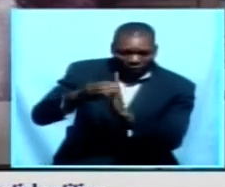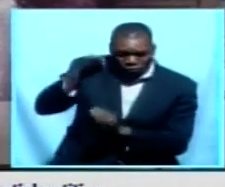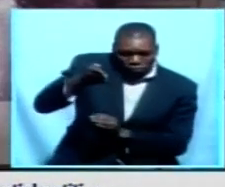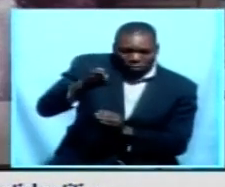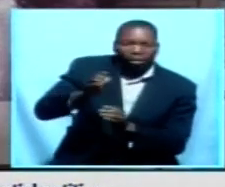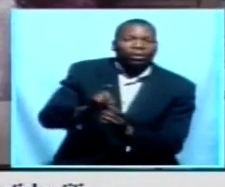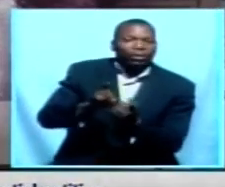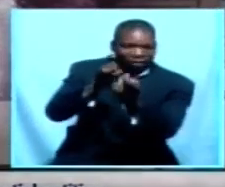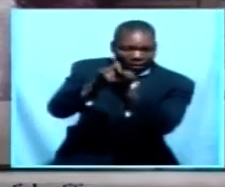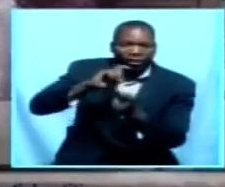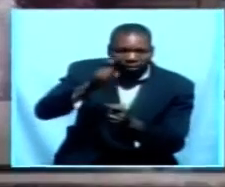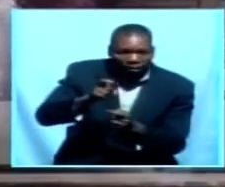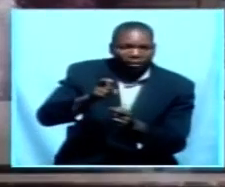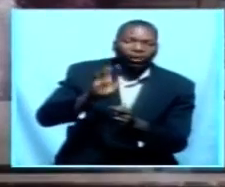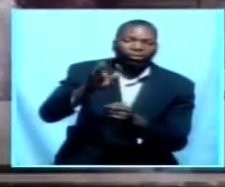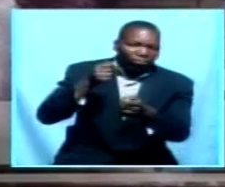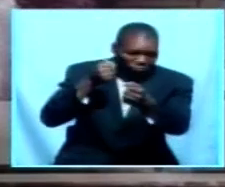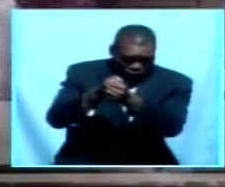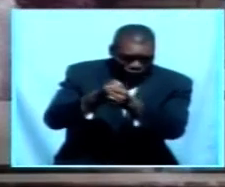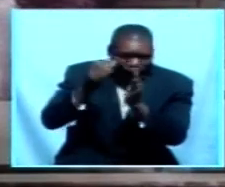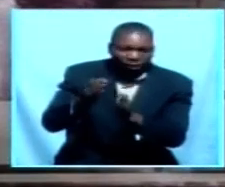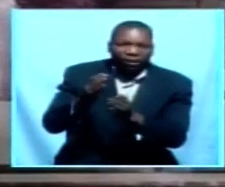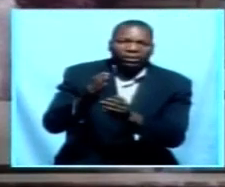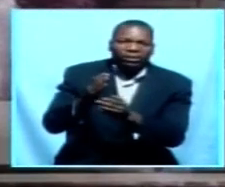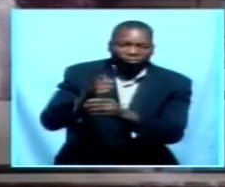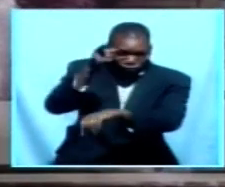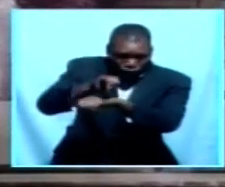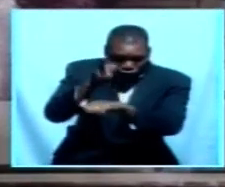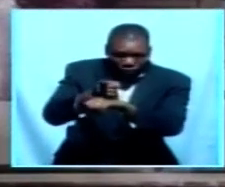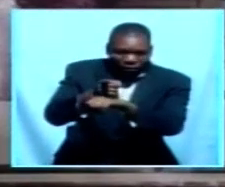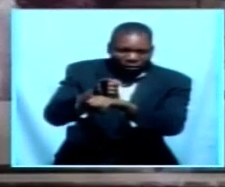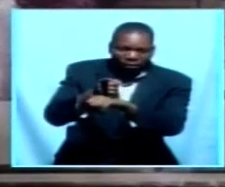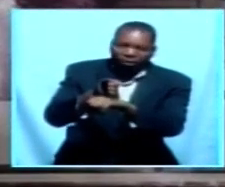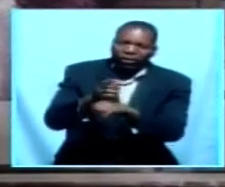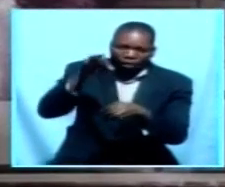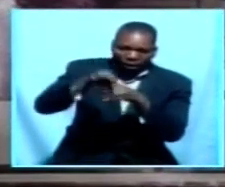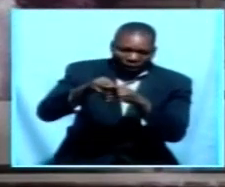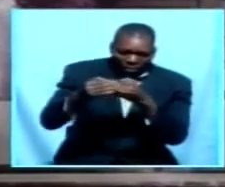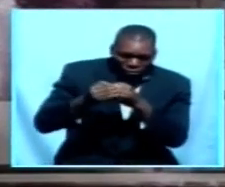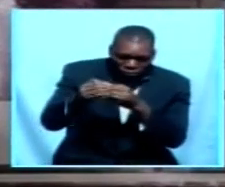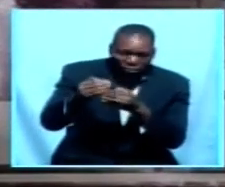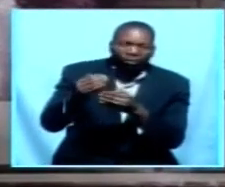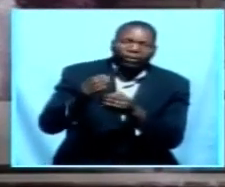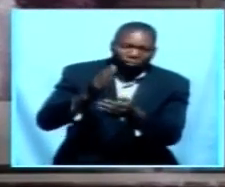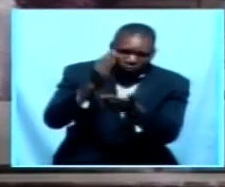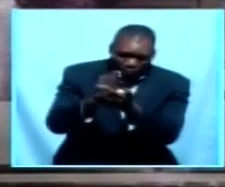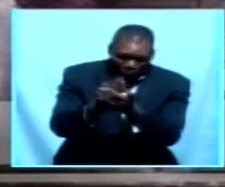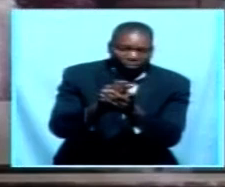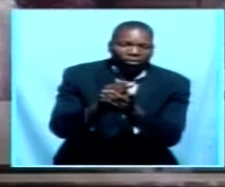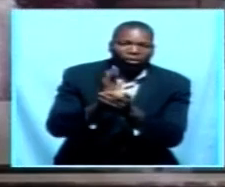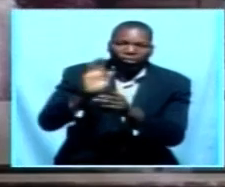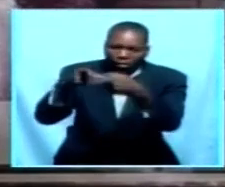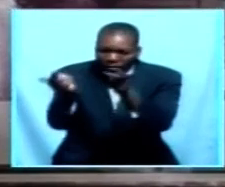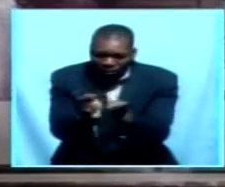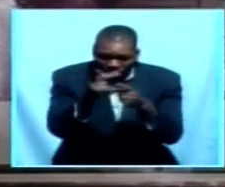their cadres to stop the post-election violence mostly happening in the strongholds. Over 140 people have